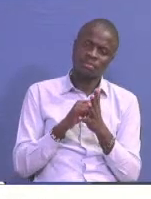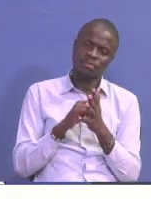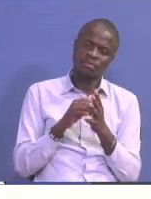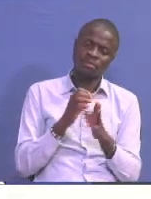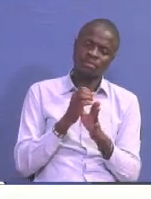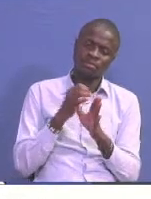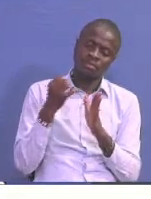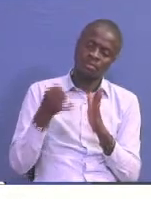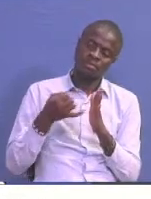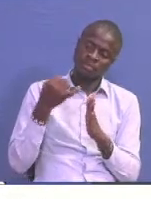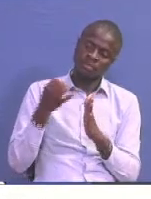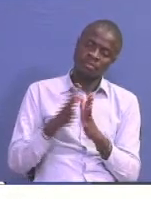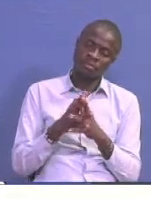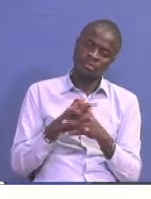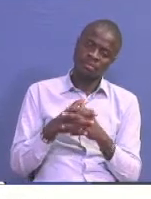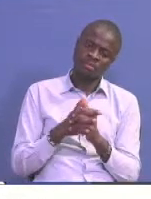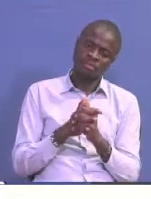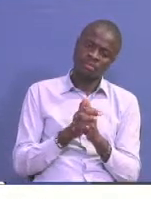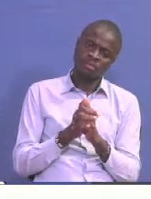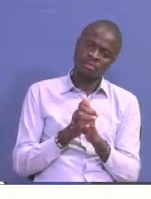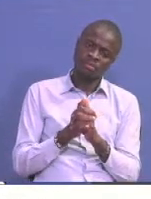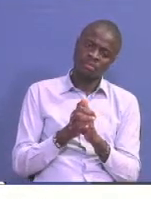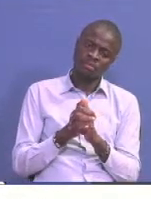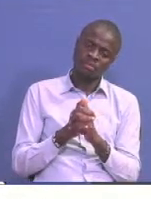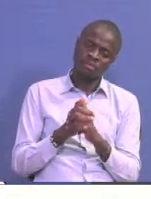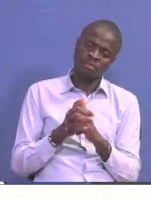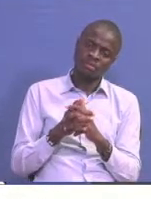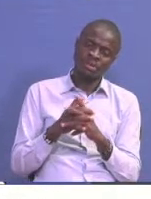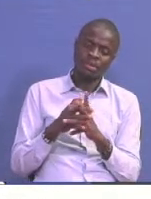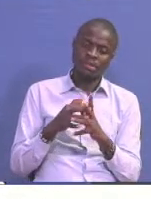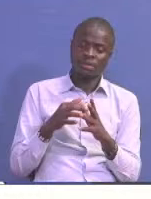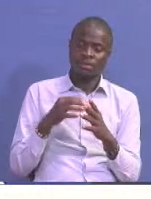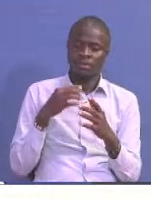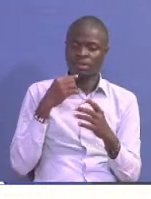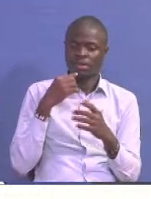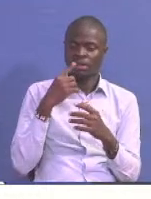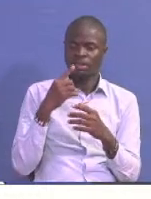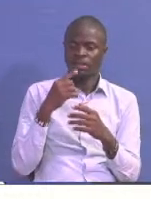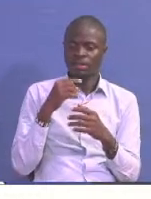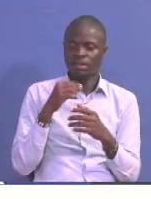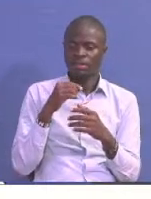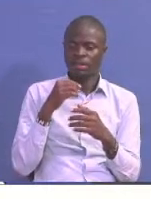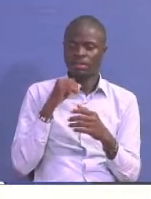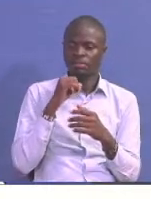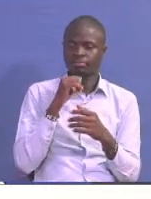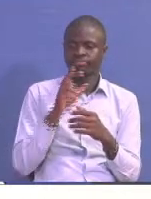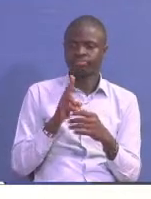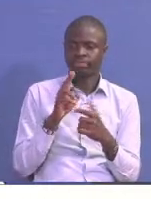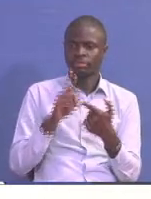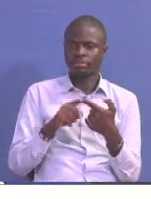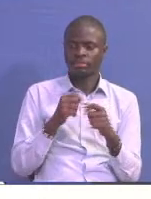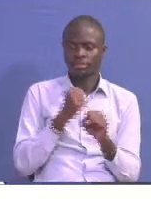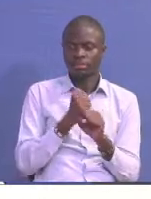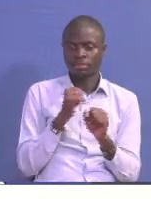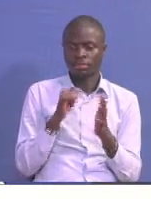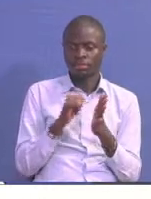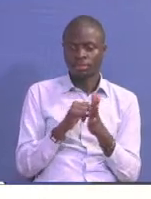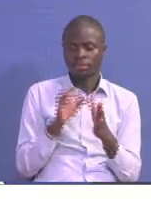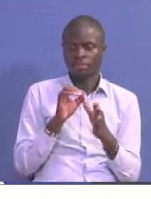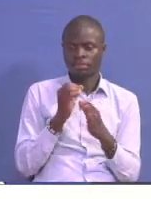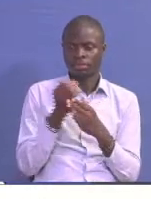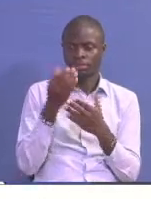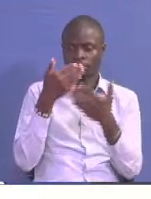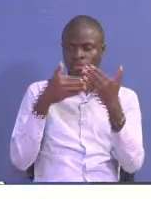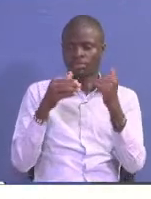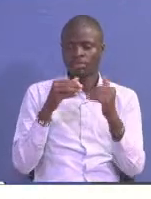our industries, I would say, are not used to doing that. Or even our universities